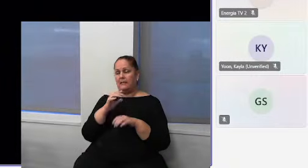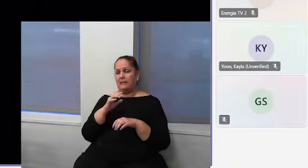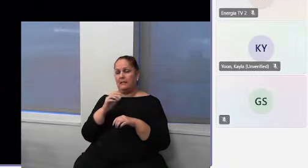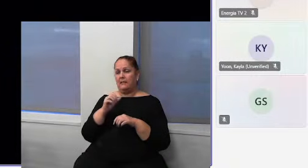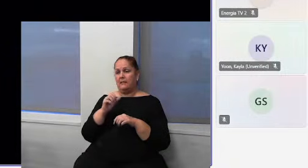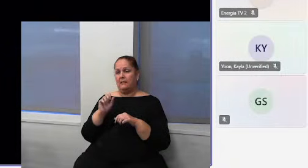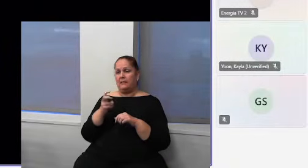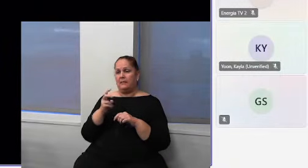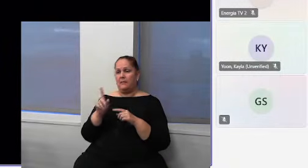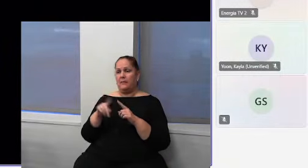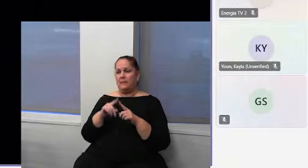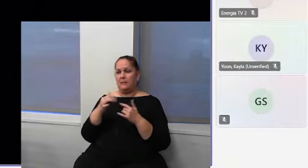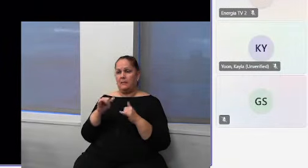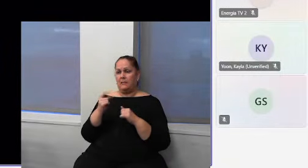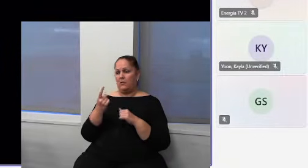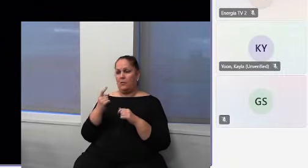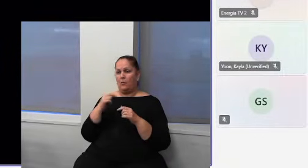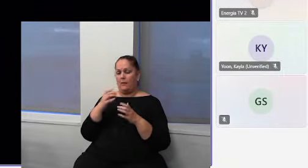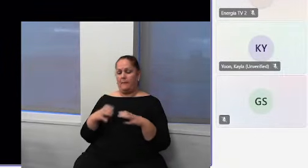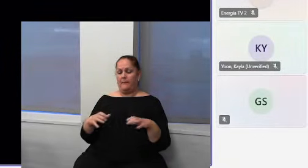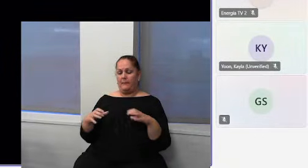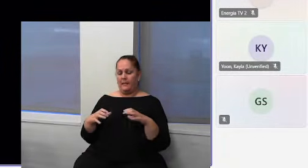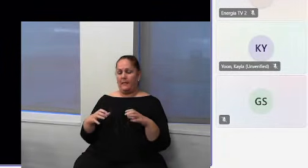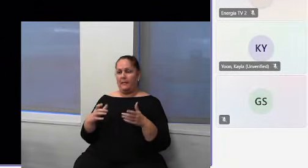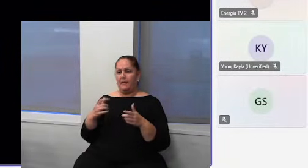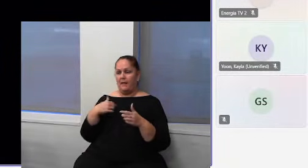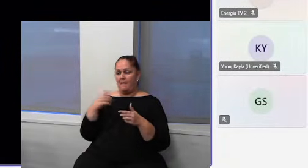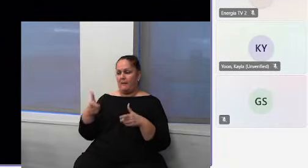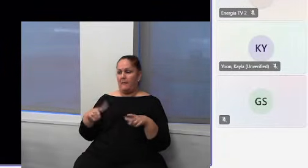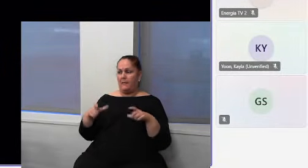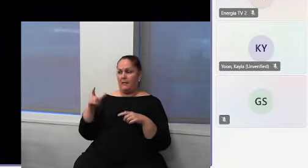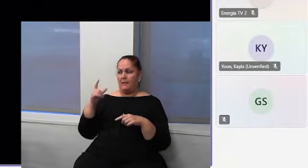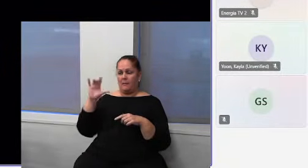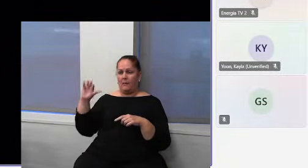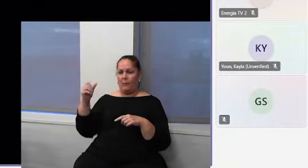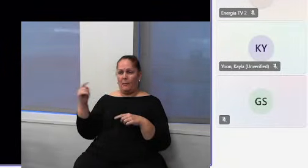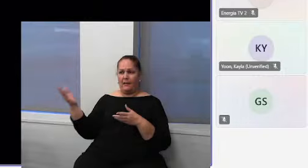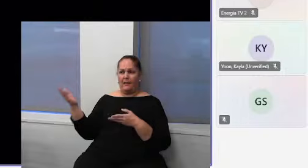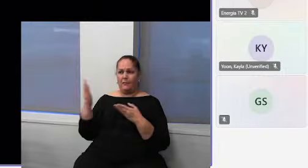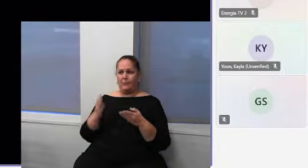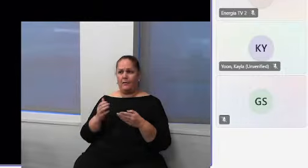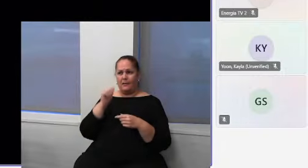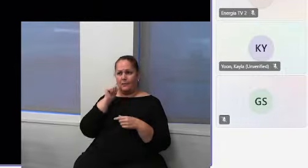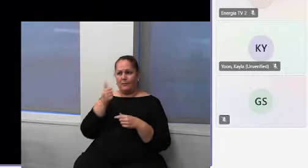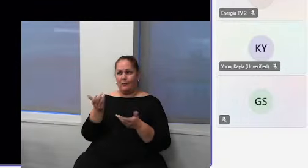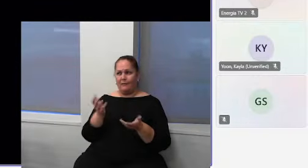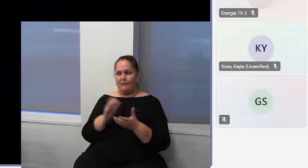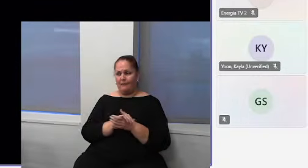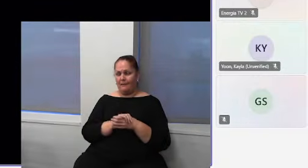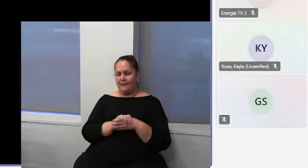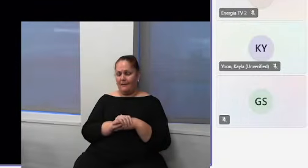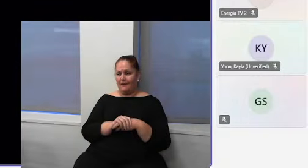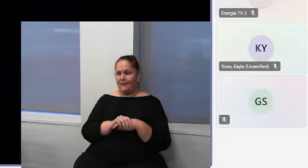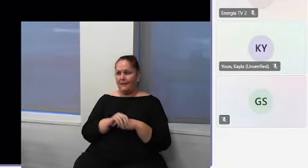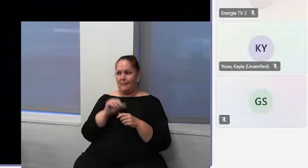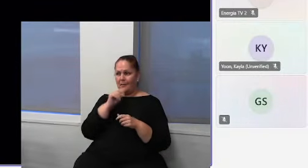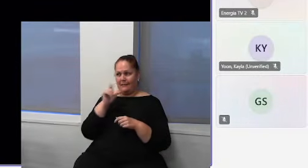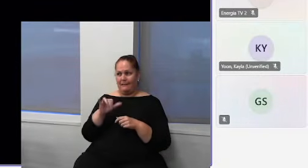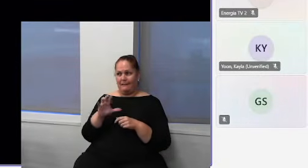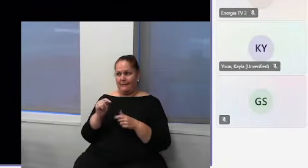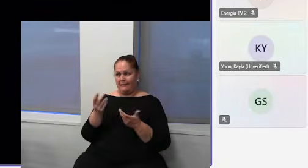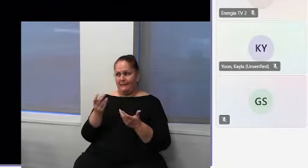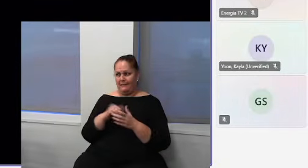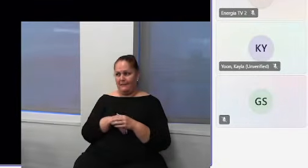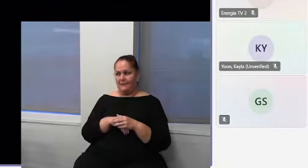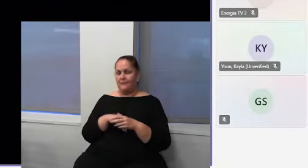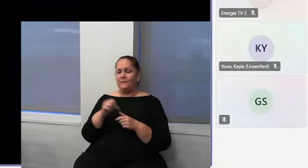get a second bin, but there still is only one bin. I've got a bin back at my apartment. Maybe I should bring it in tomorrow, and